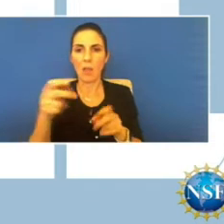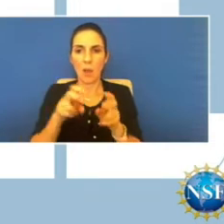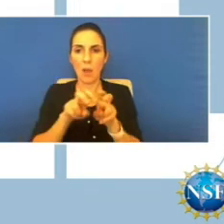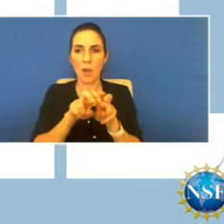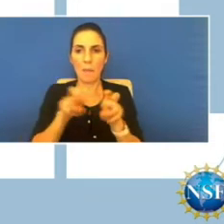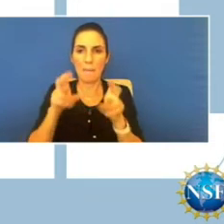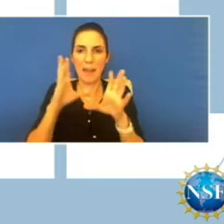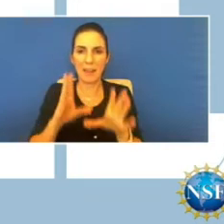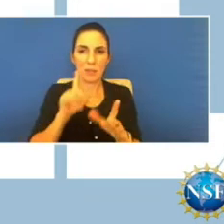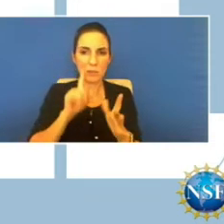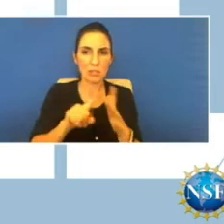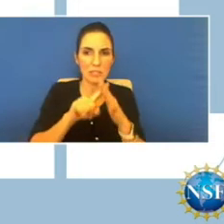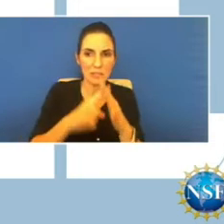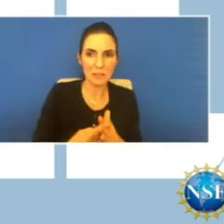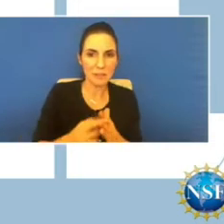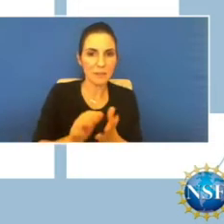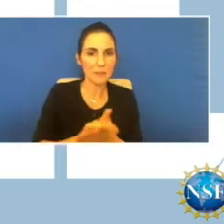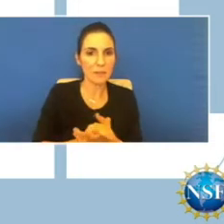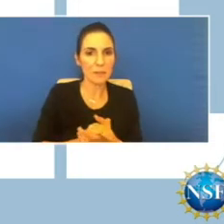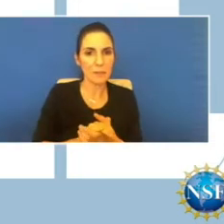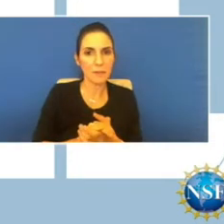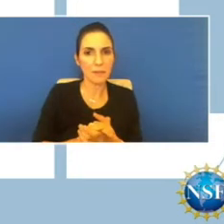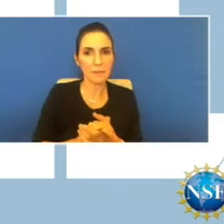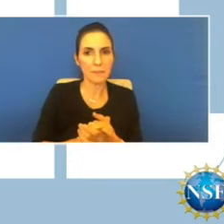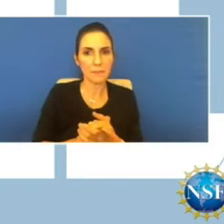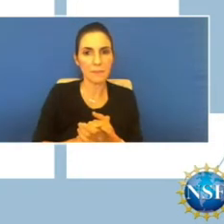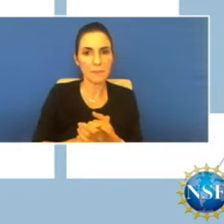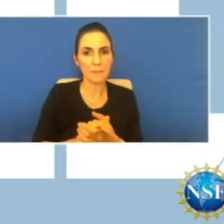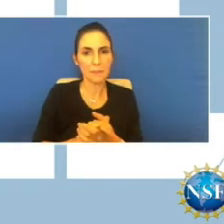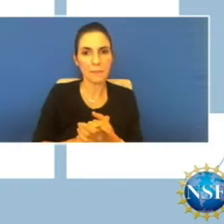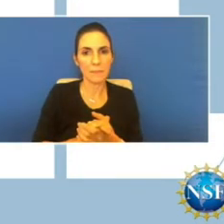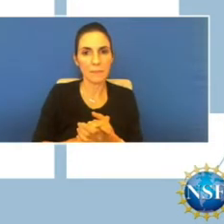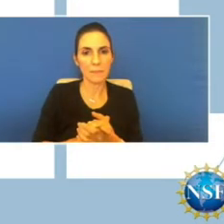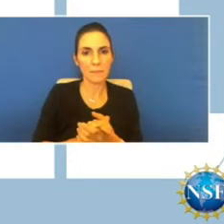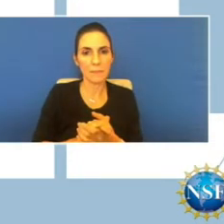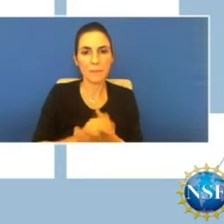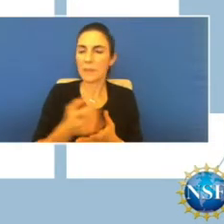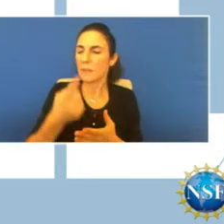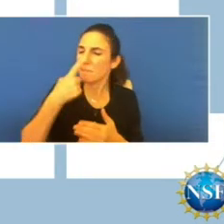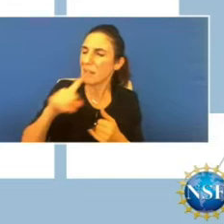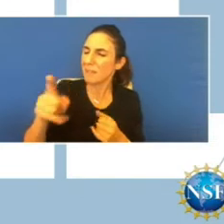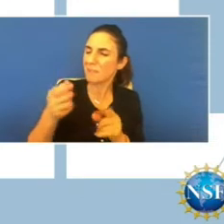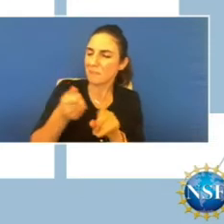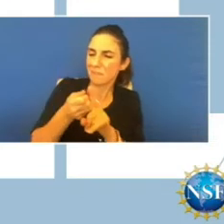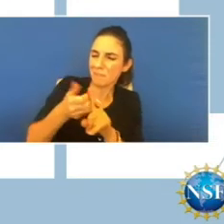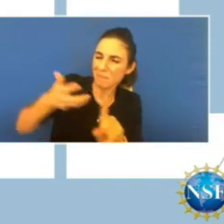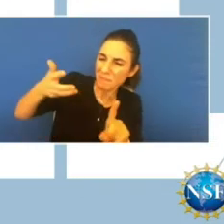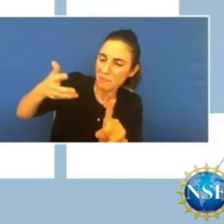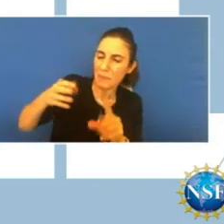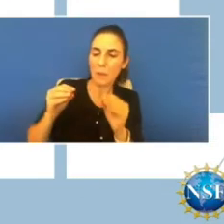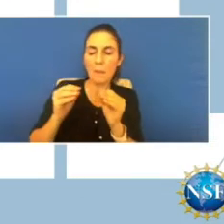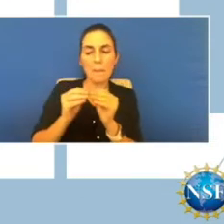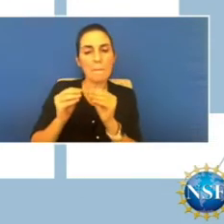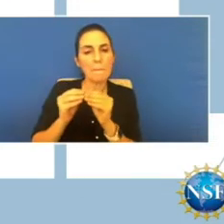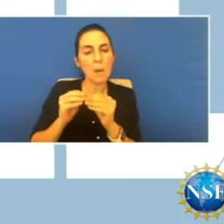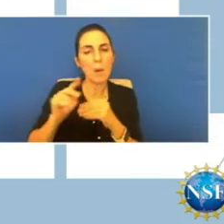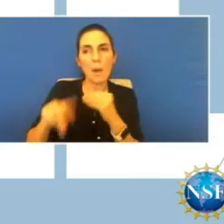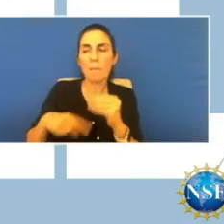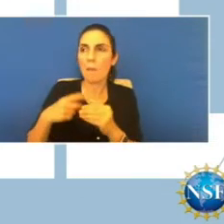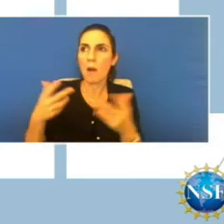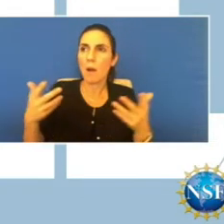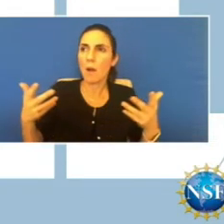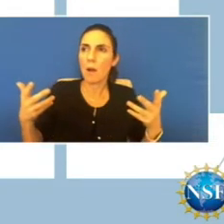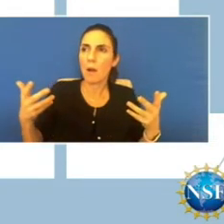then perhaps others as they'd like. Can you dig in a little bit for us about what that is meant